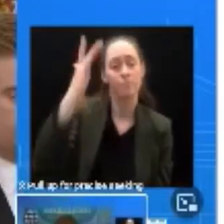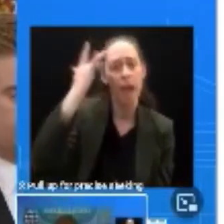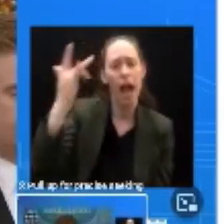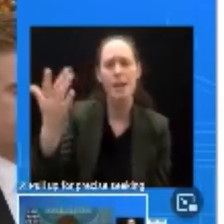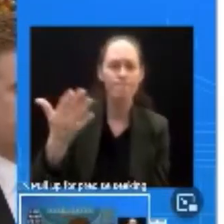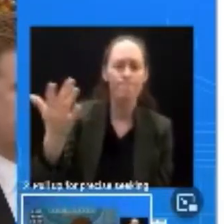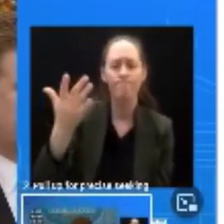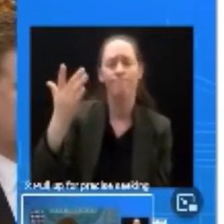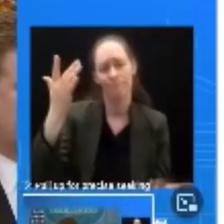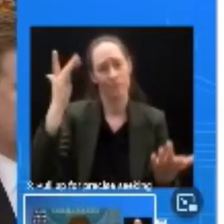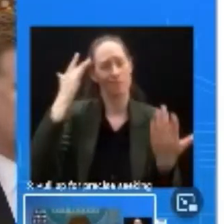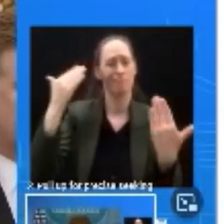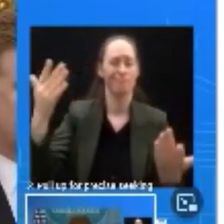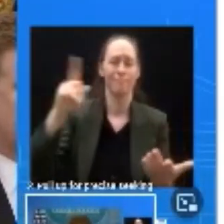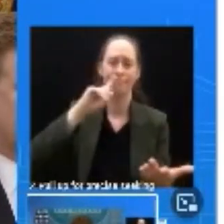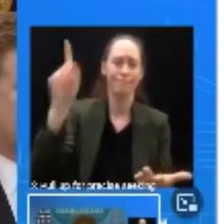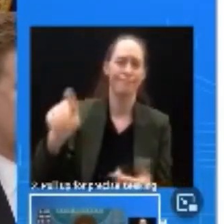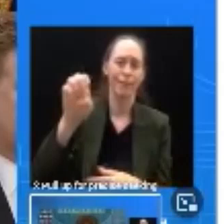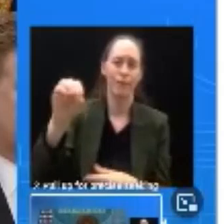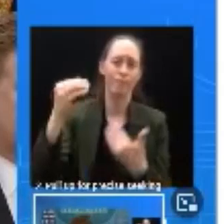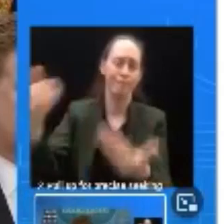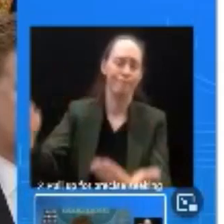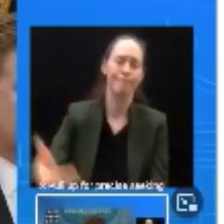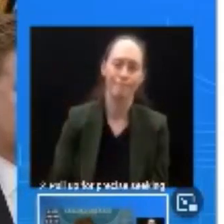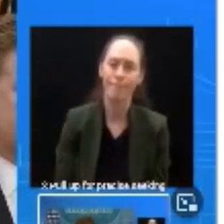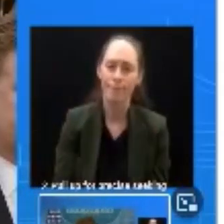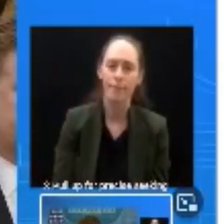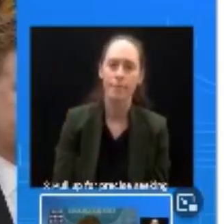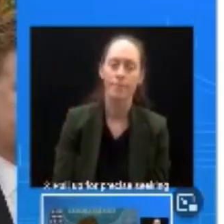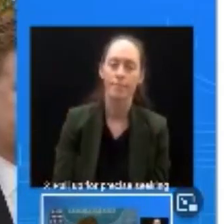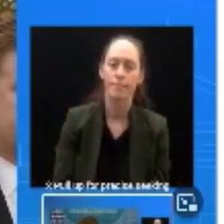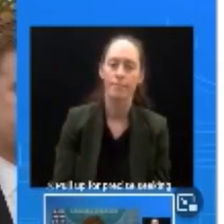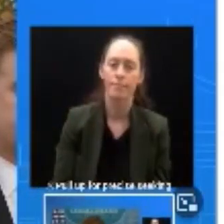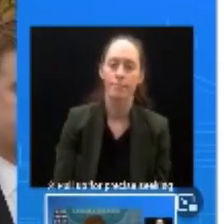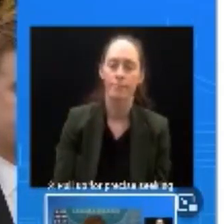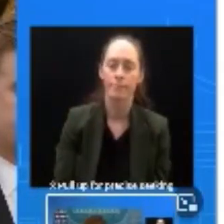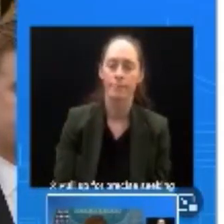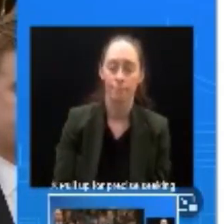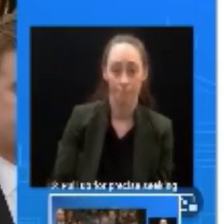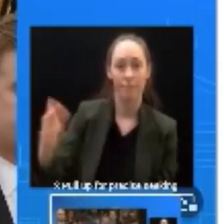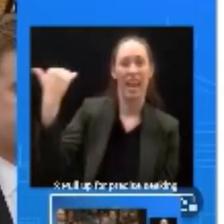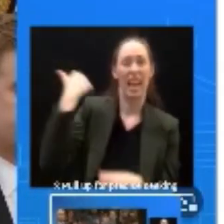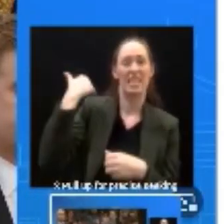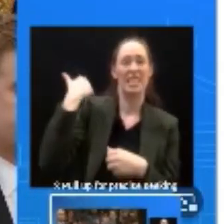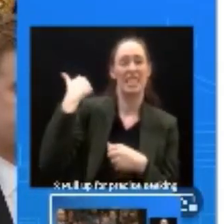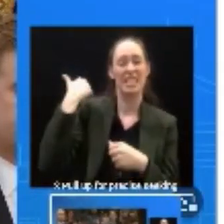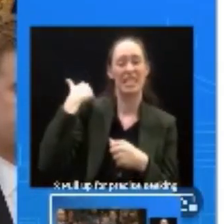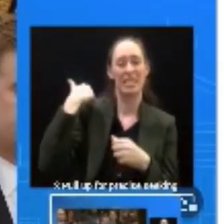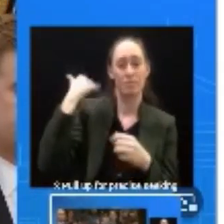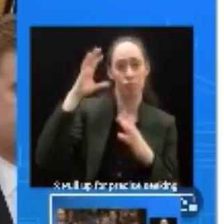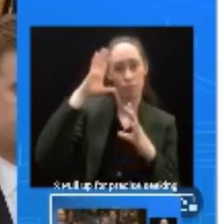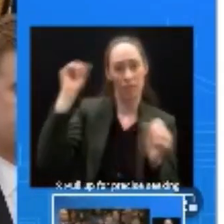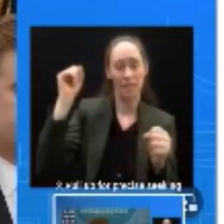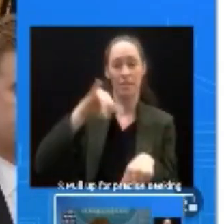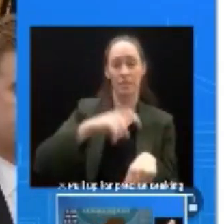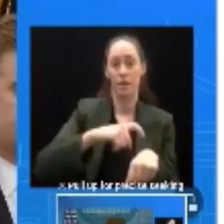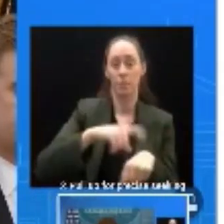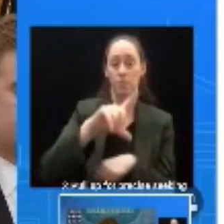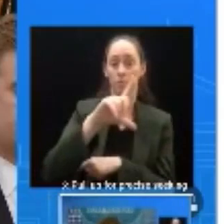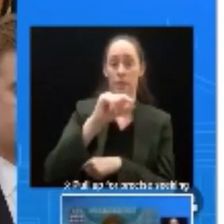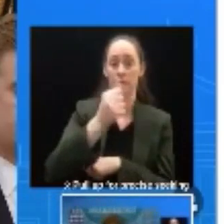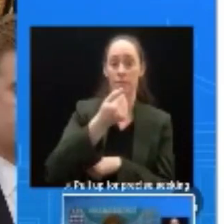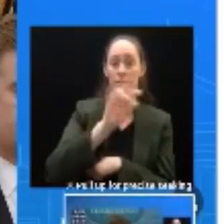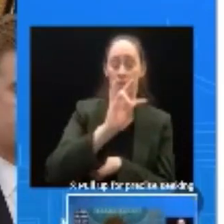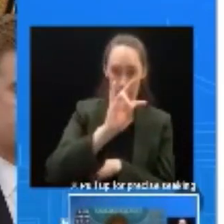that. His predecessor in 2017 encouraged police officers to don't be too nice